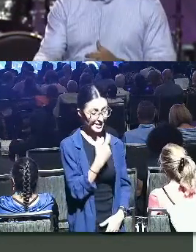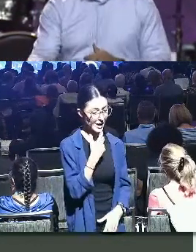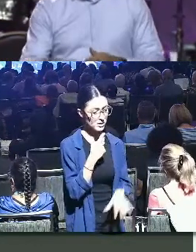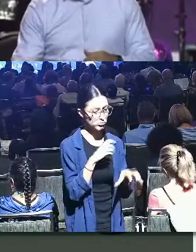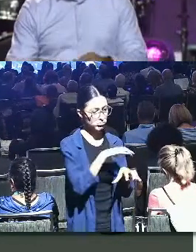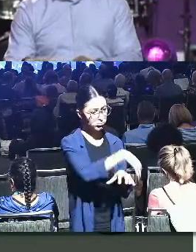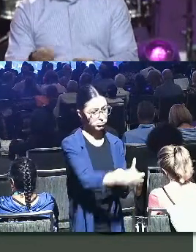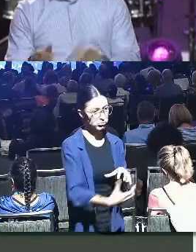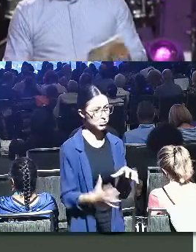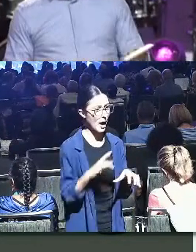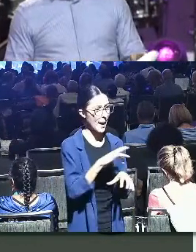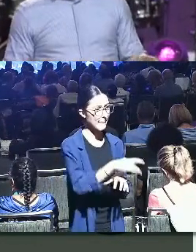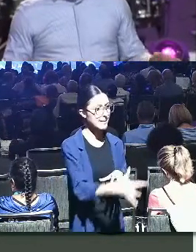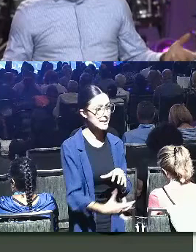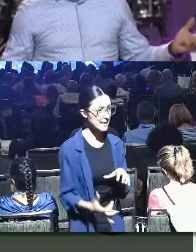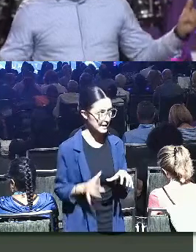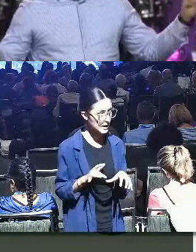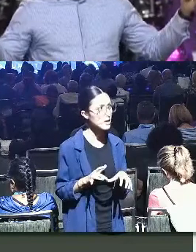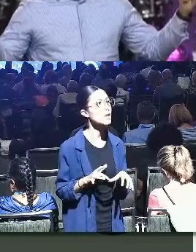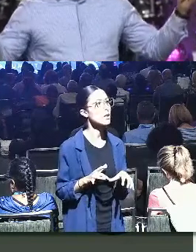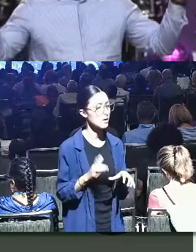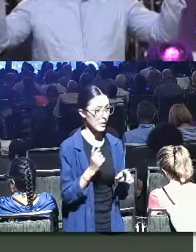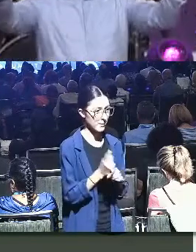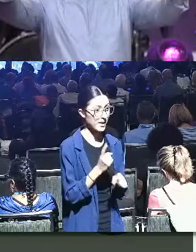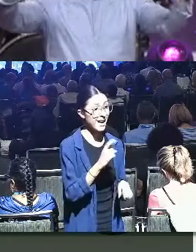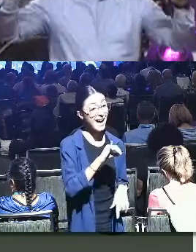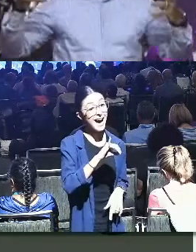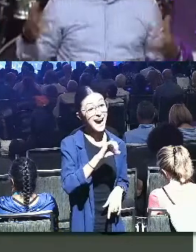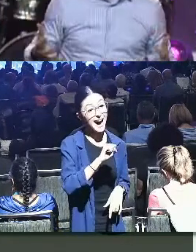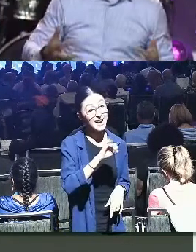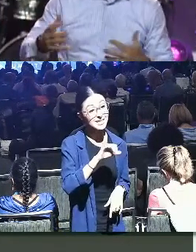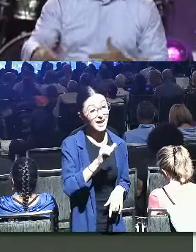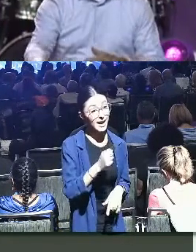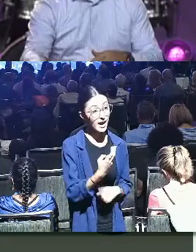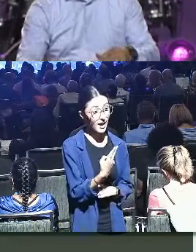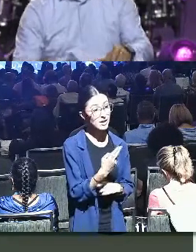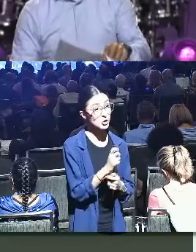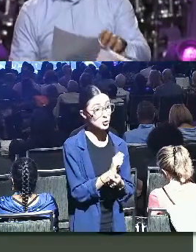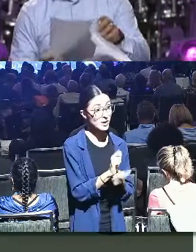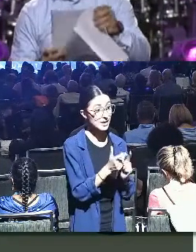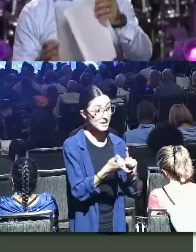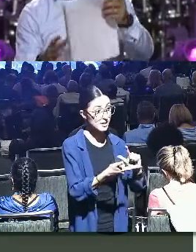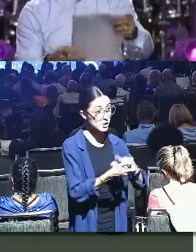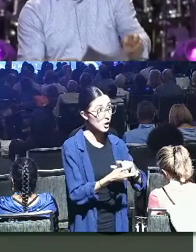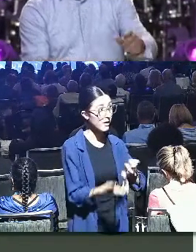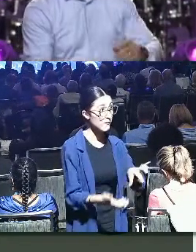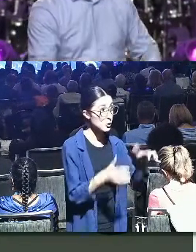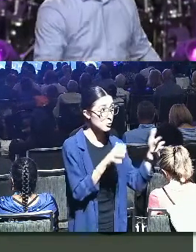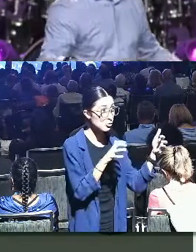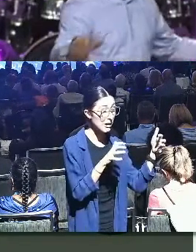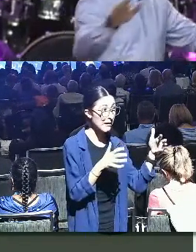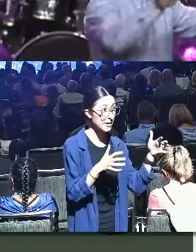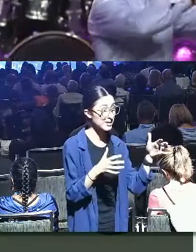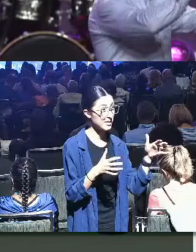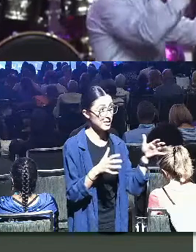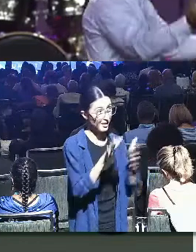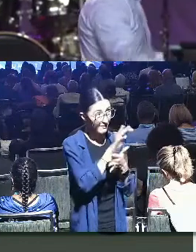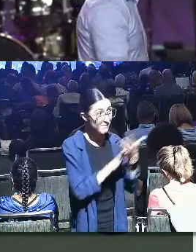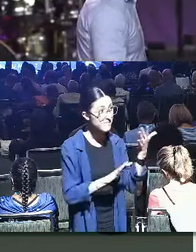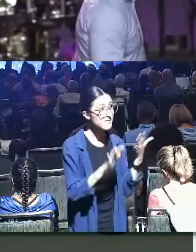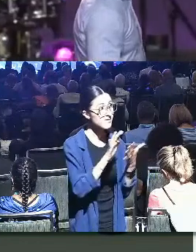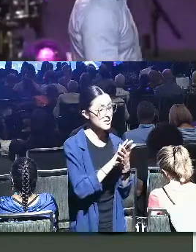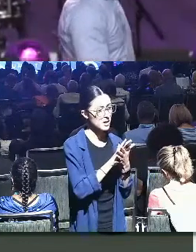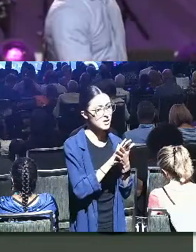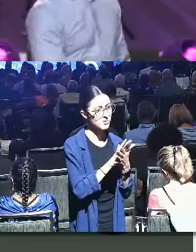Isaiah, Isaiah translates it as confusion and chaos. Jeremiah translated it as wasteland and void. It's only used